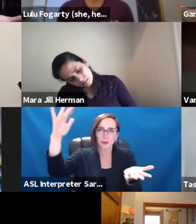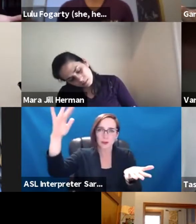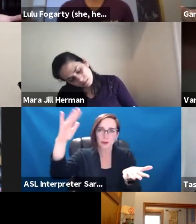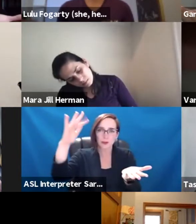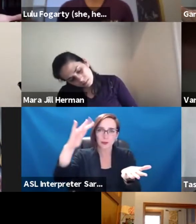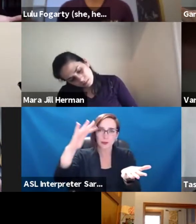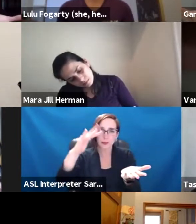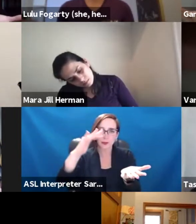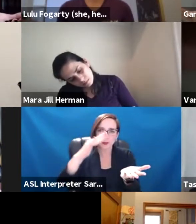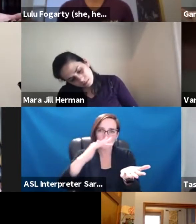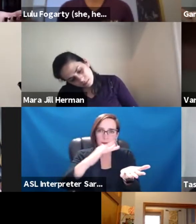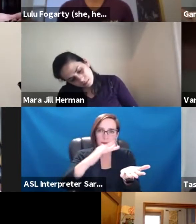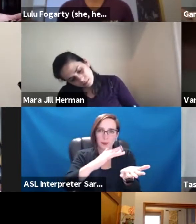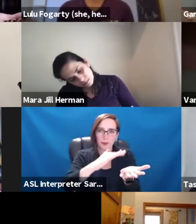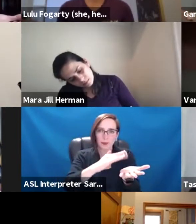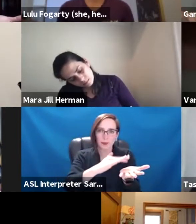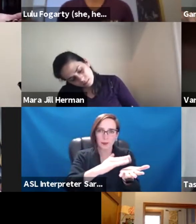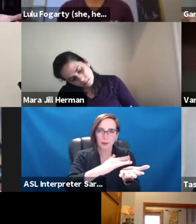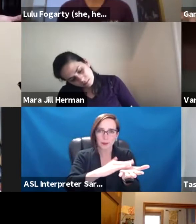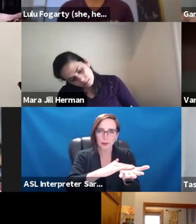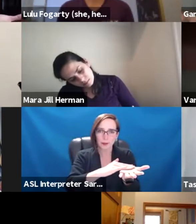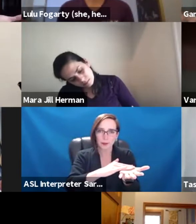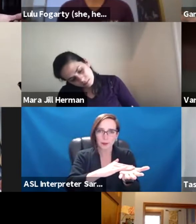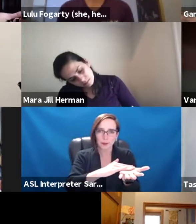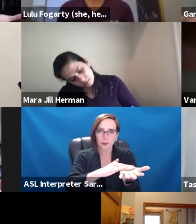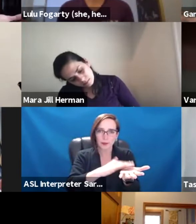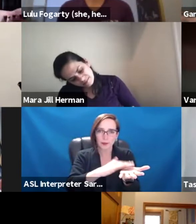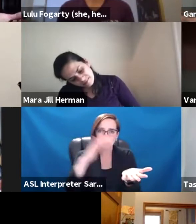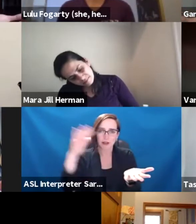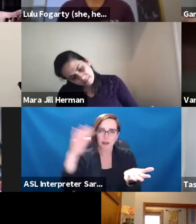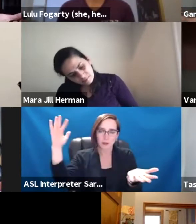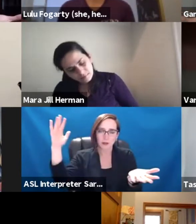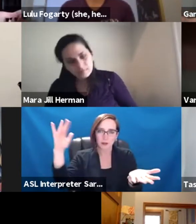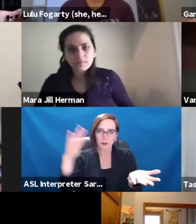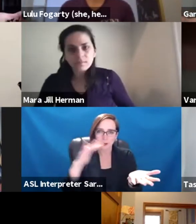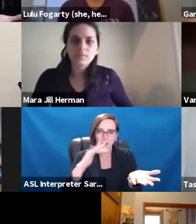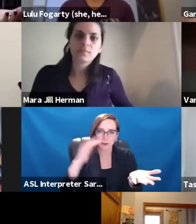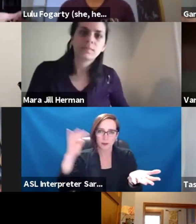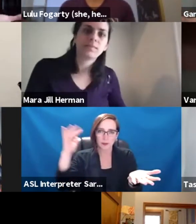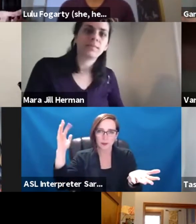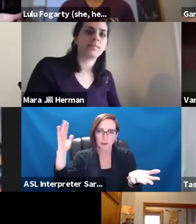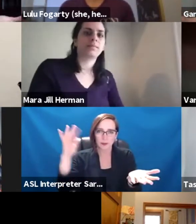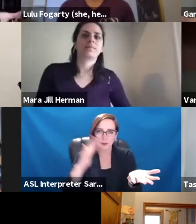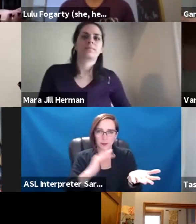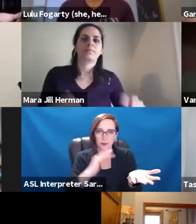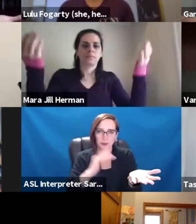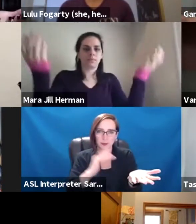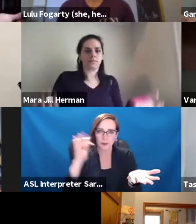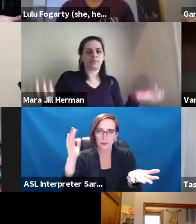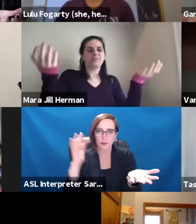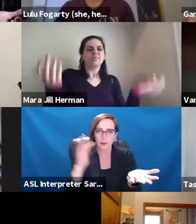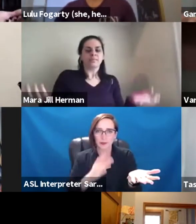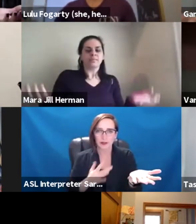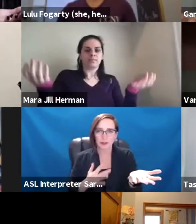your palms, like water balloons. Just feel that buoyant,